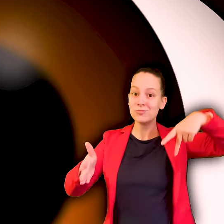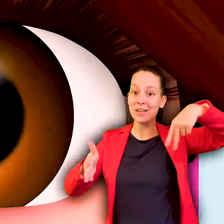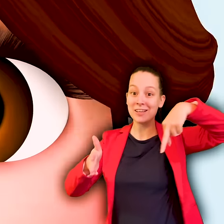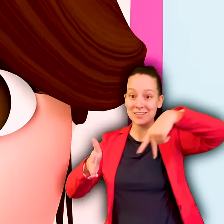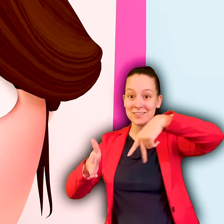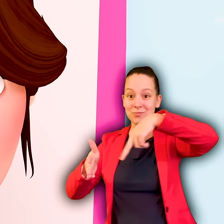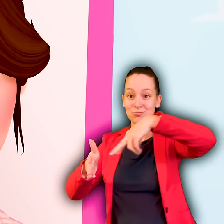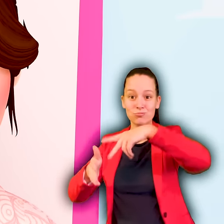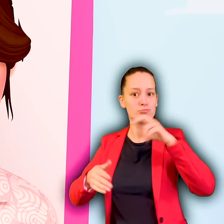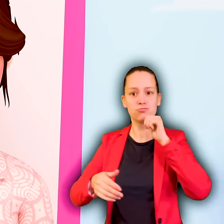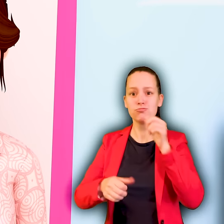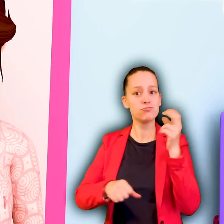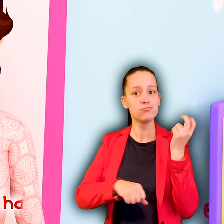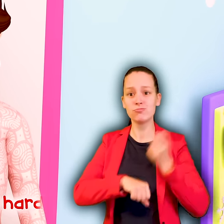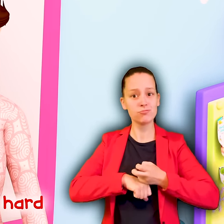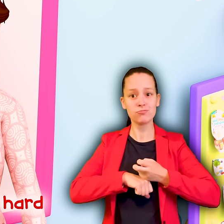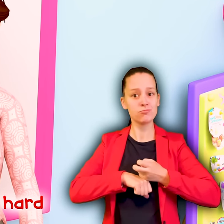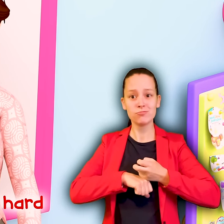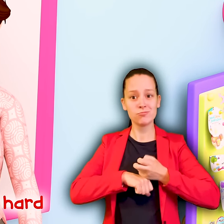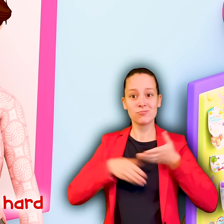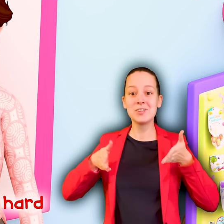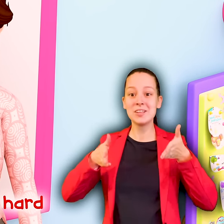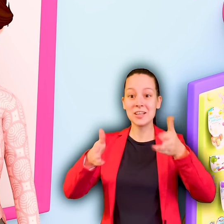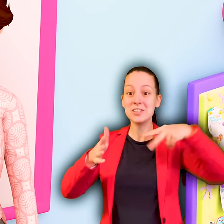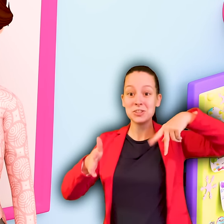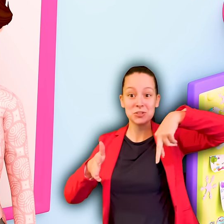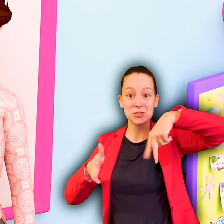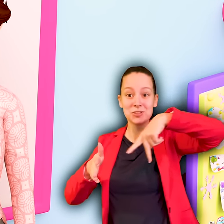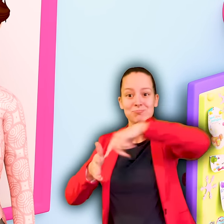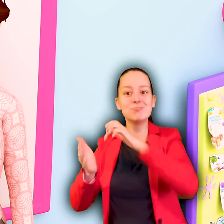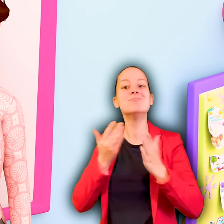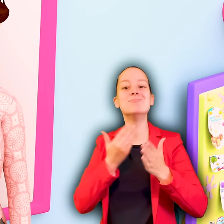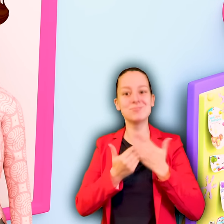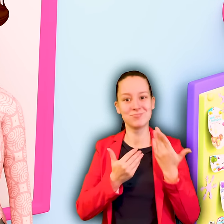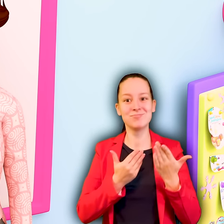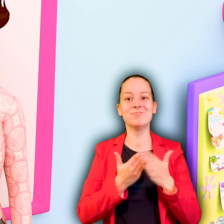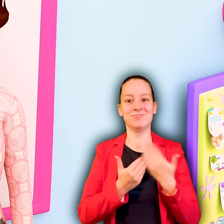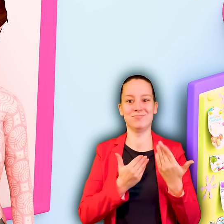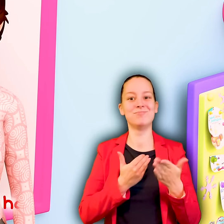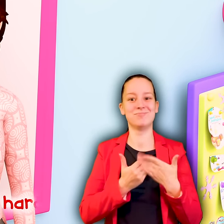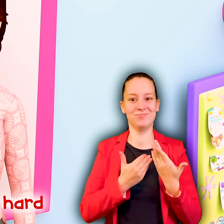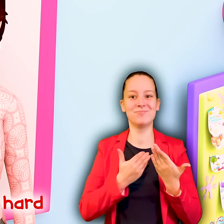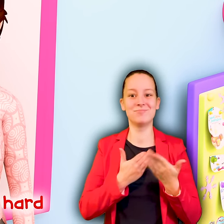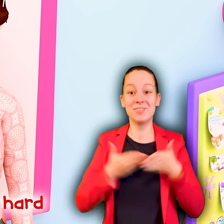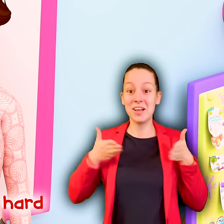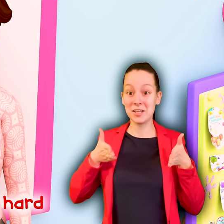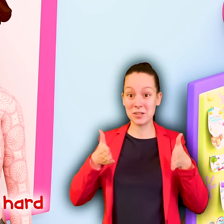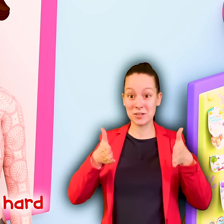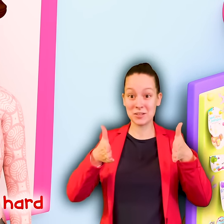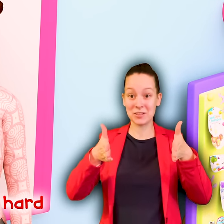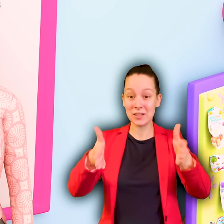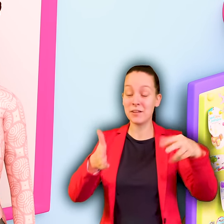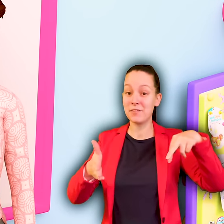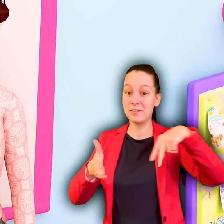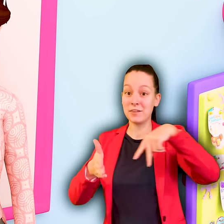crossing the street is not that hard crossing the street is not that hard first